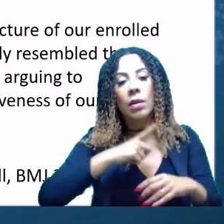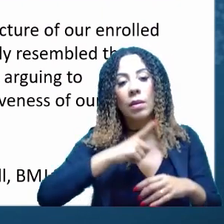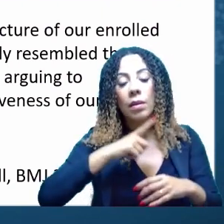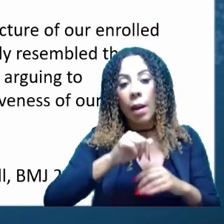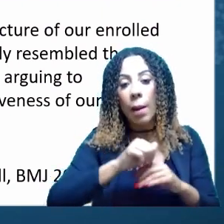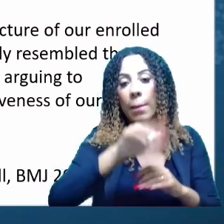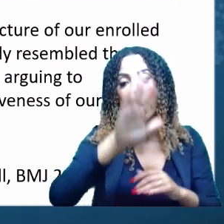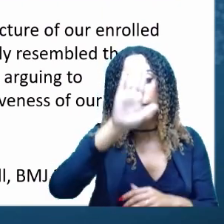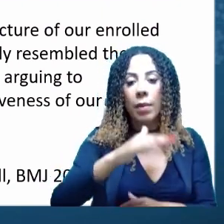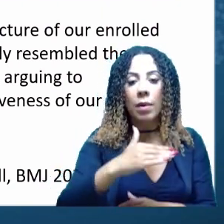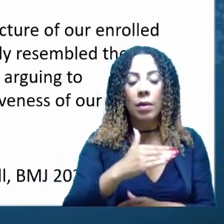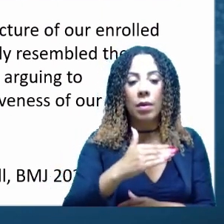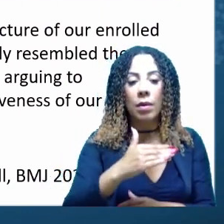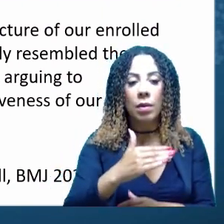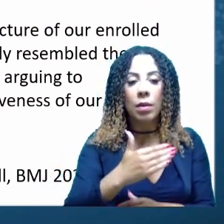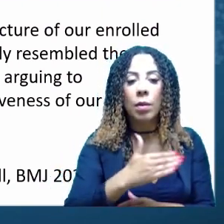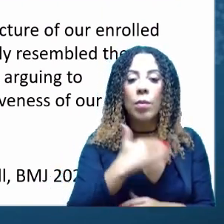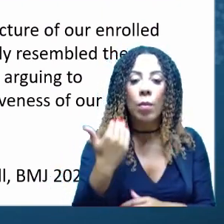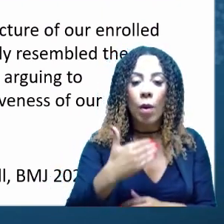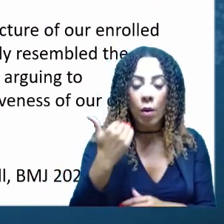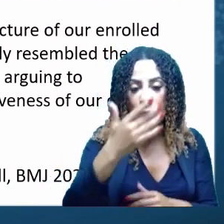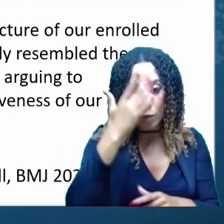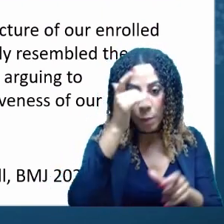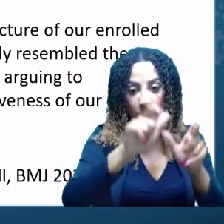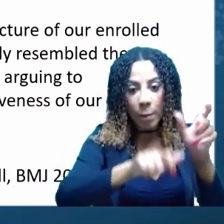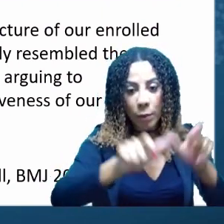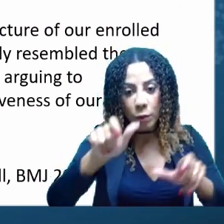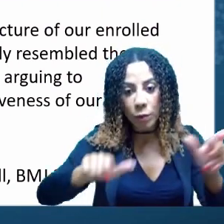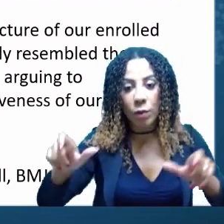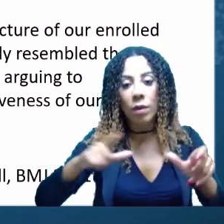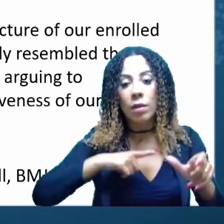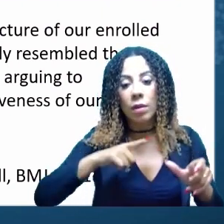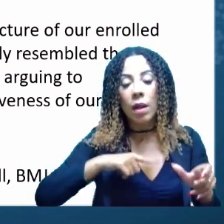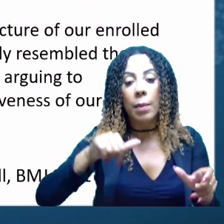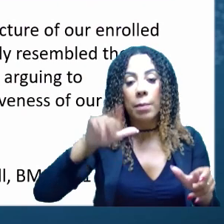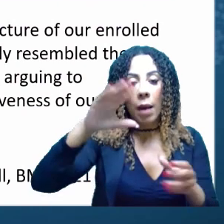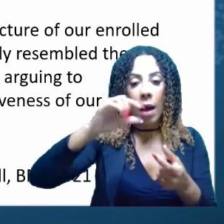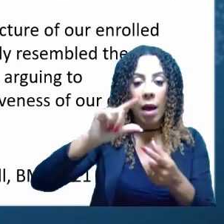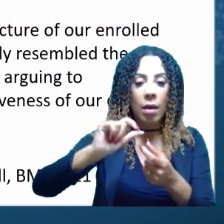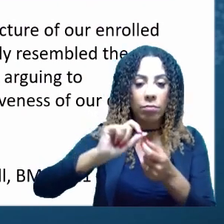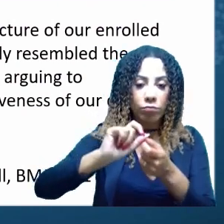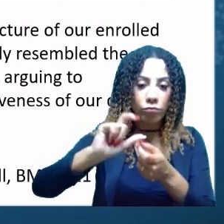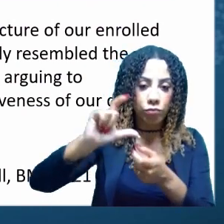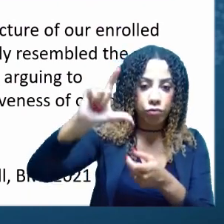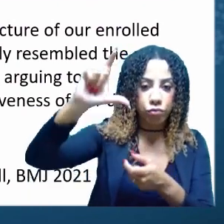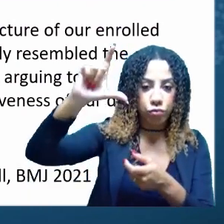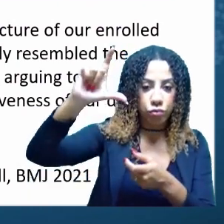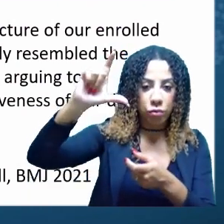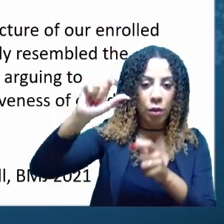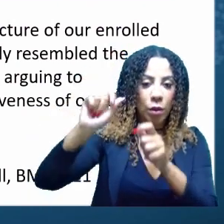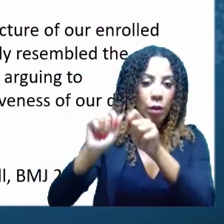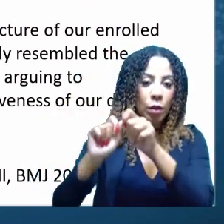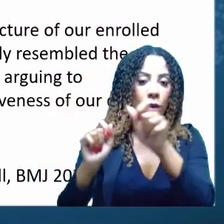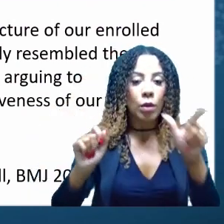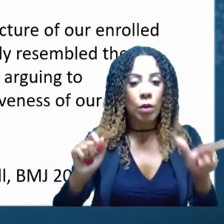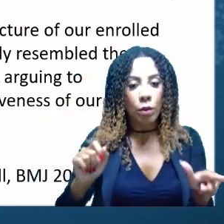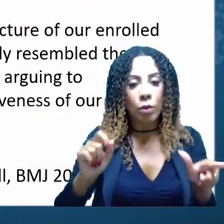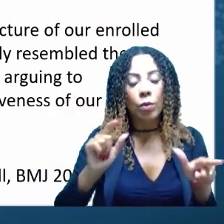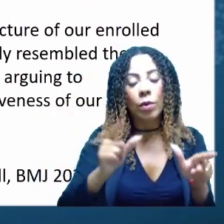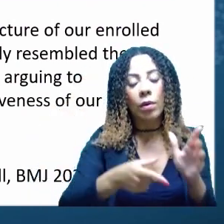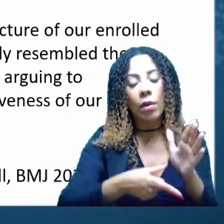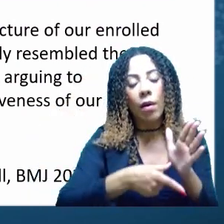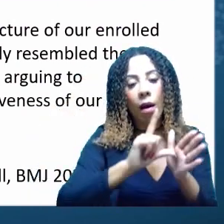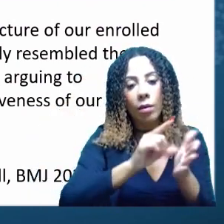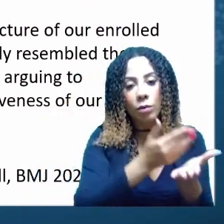skew a little bit older than the total birth cohort, which is consistent with what we've seen elsewhere, that it was a disease that primarily struck the elderly. And